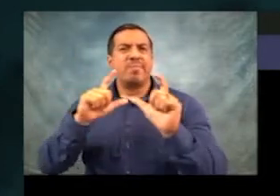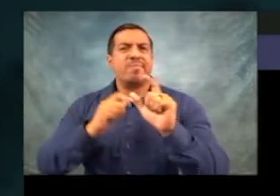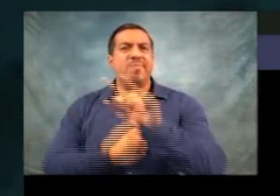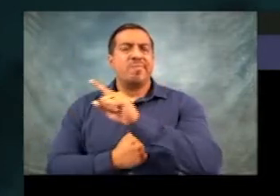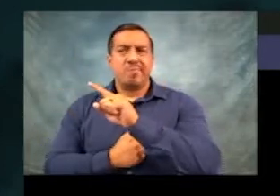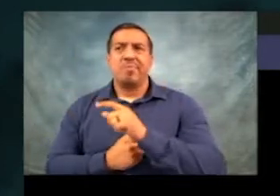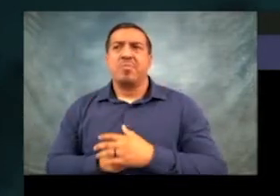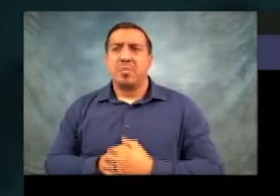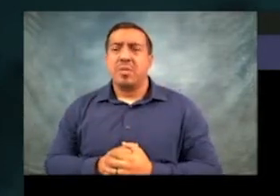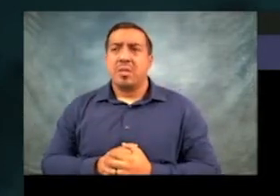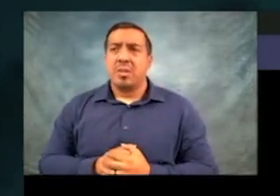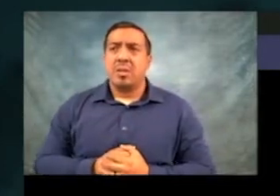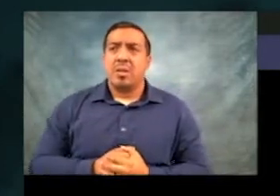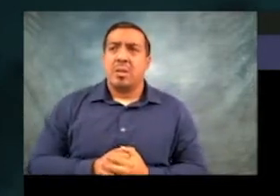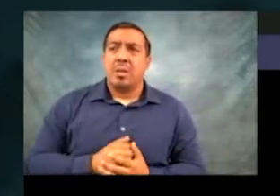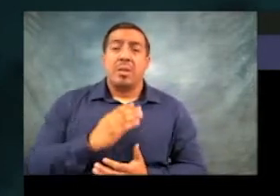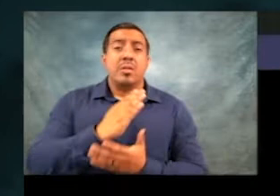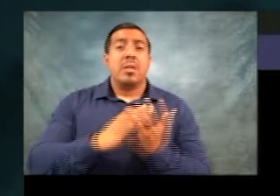of